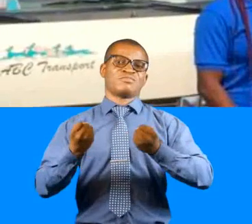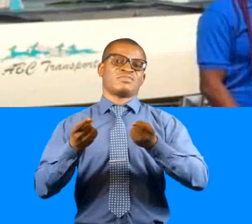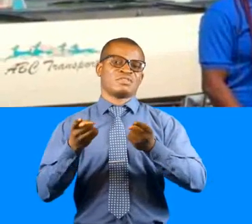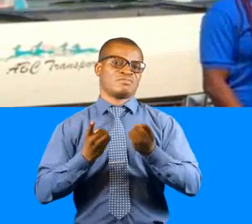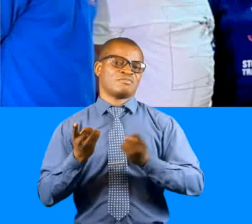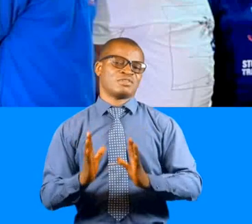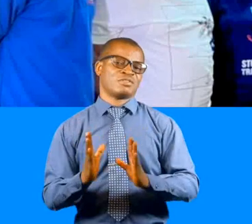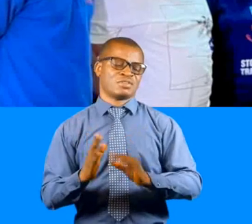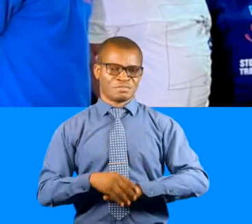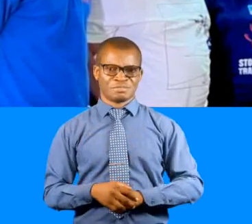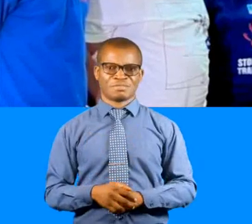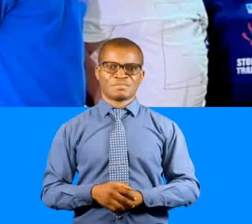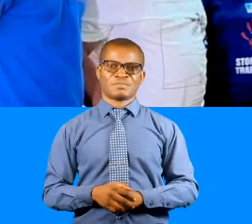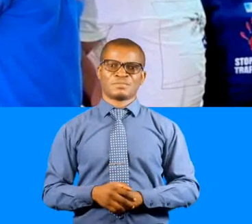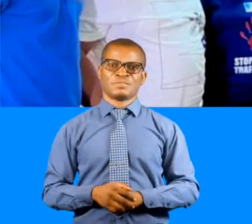transport companies.